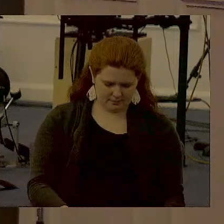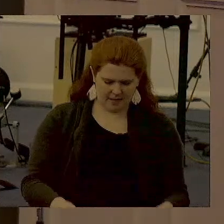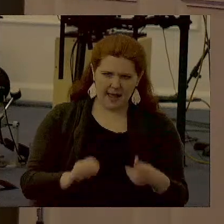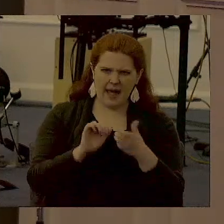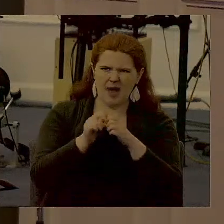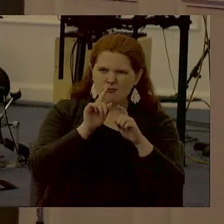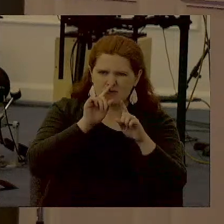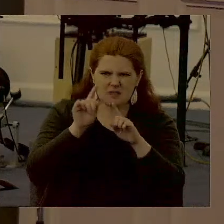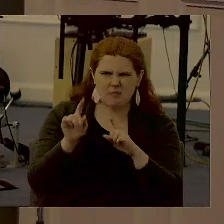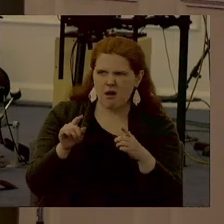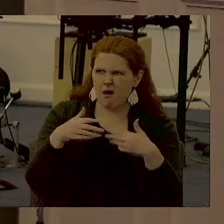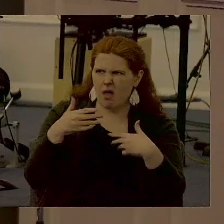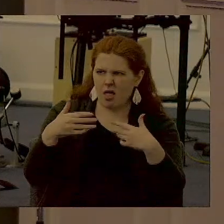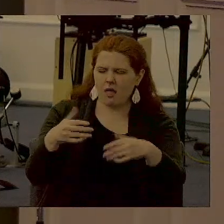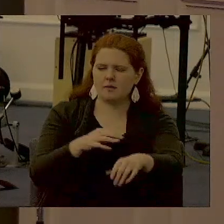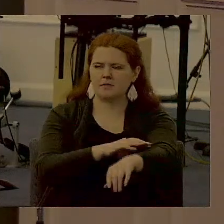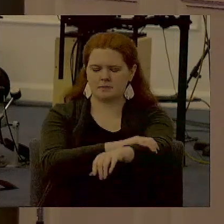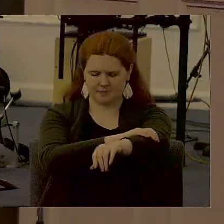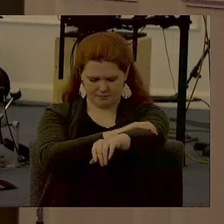respond.